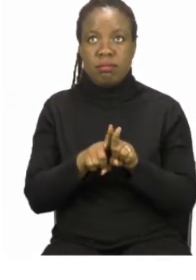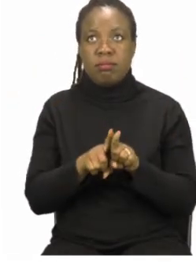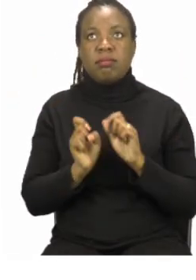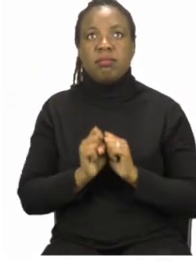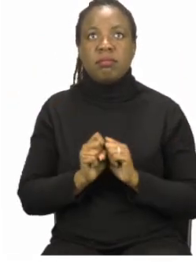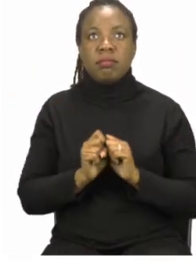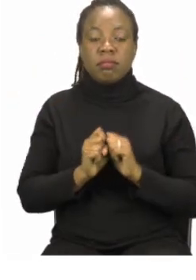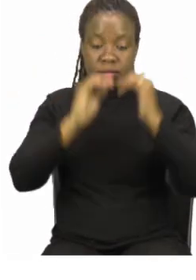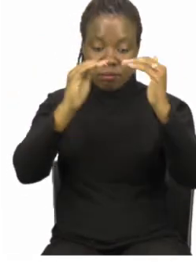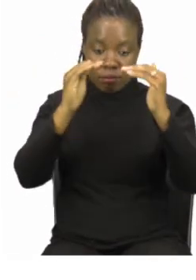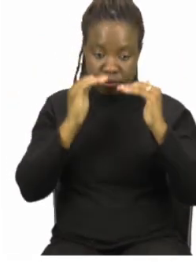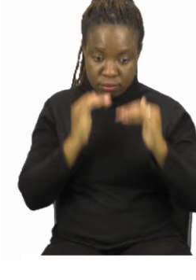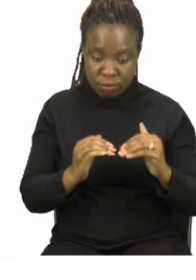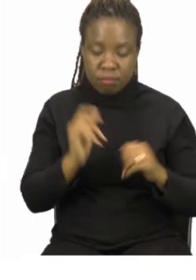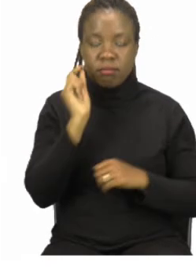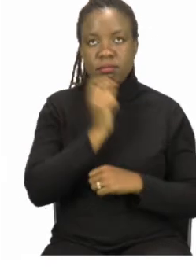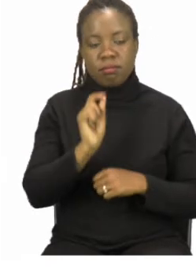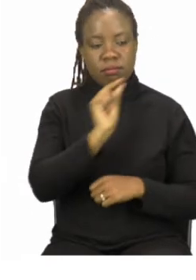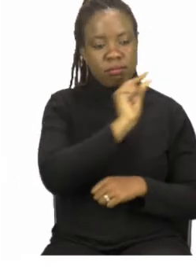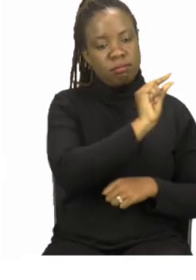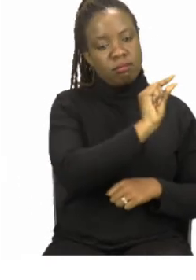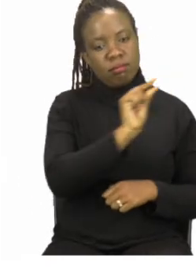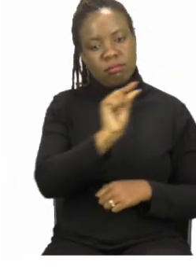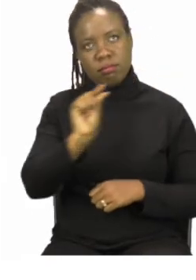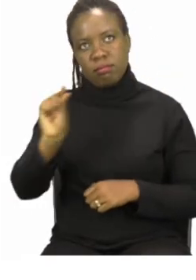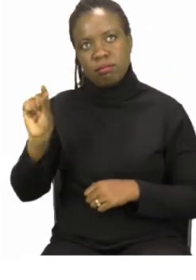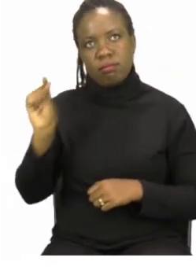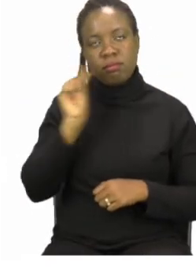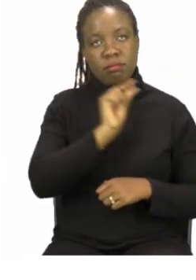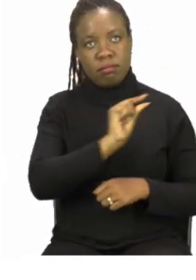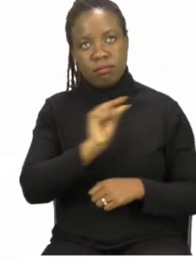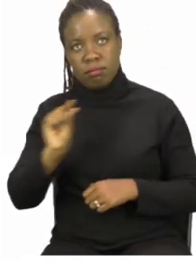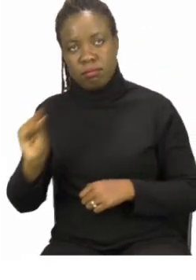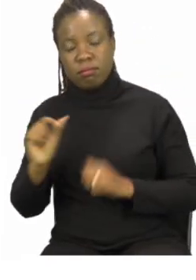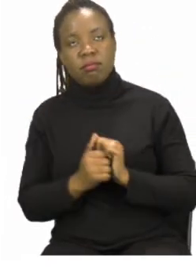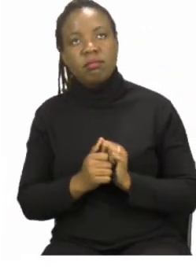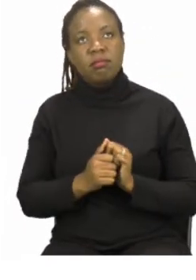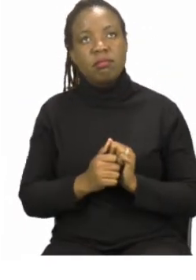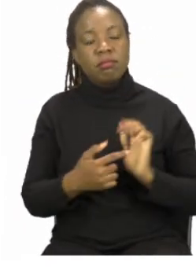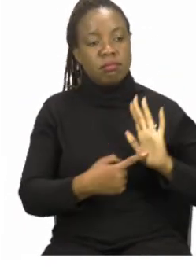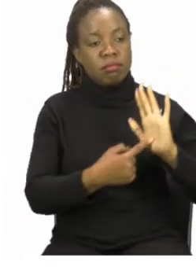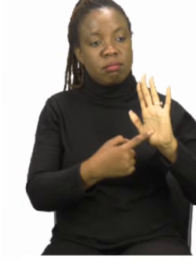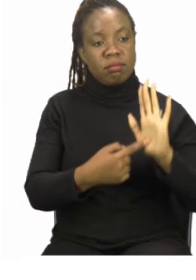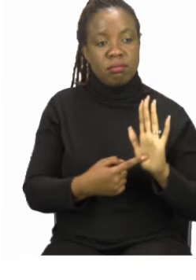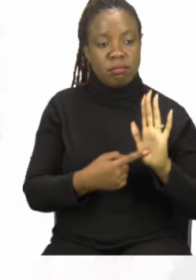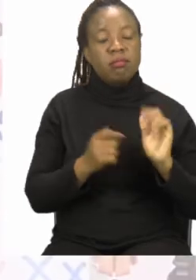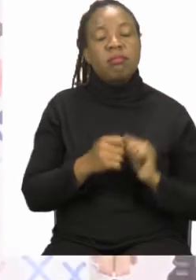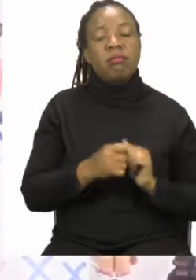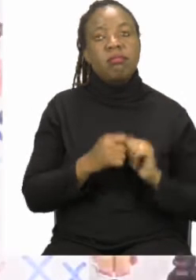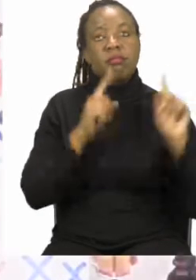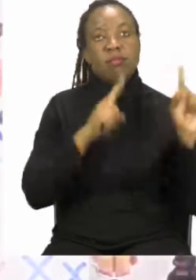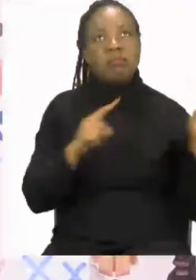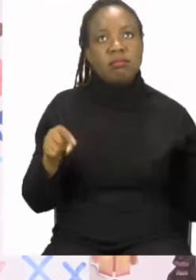doing sentences. So I have a few sentences on the board and I'd like you to read them with me. Let's